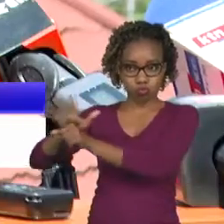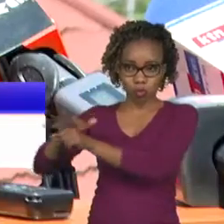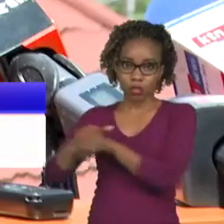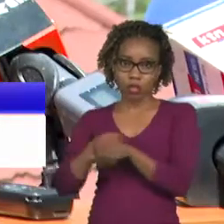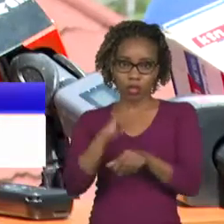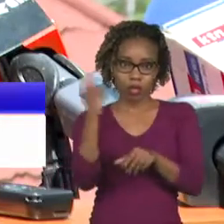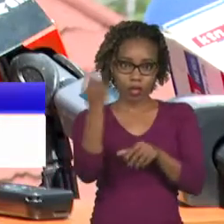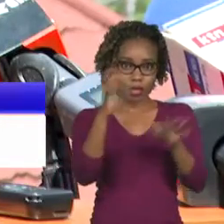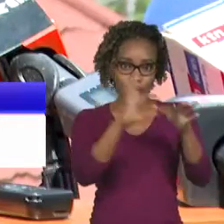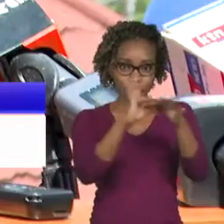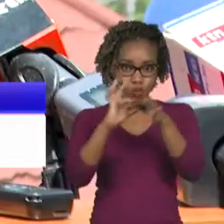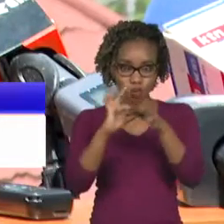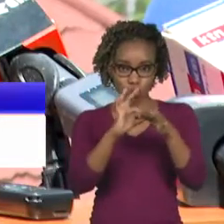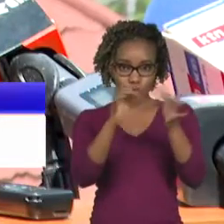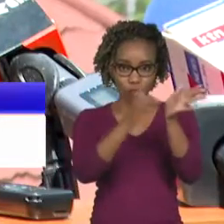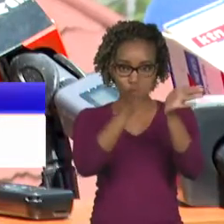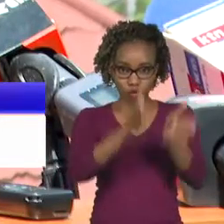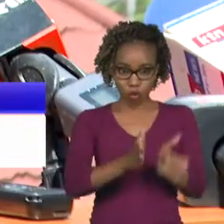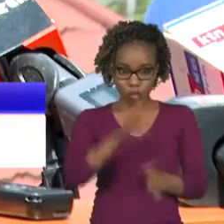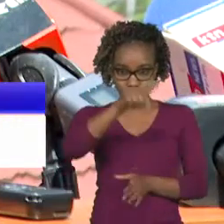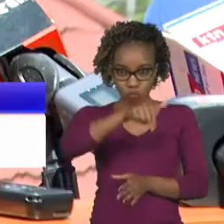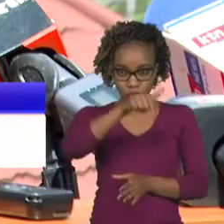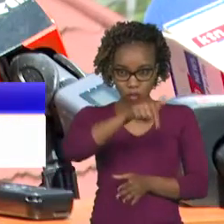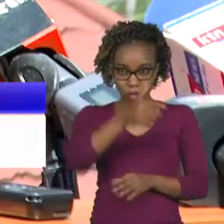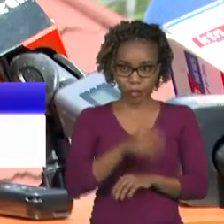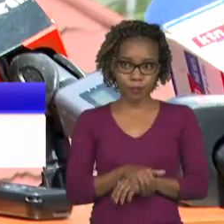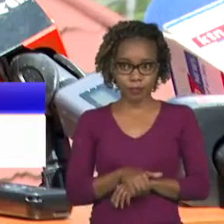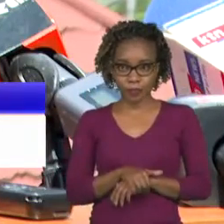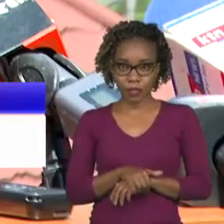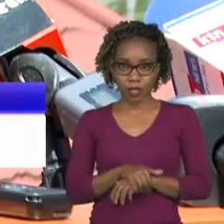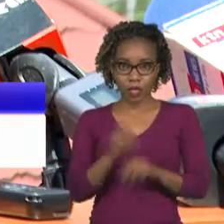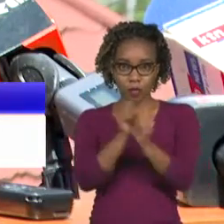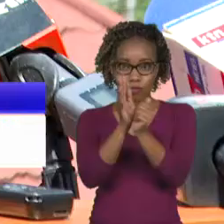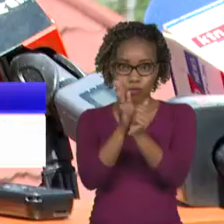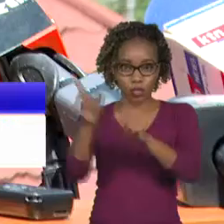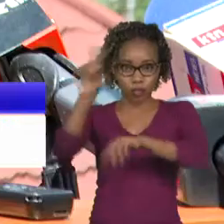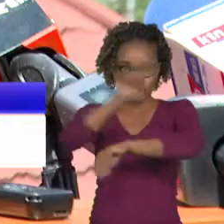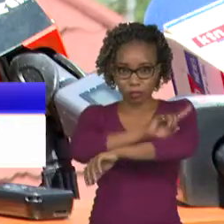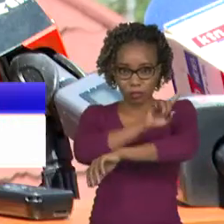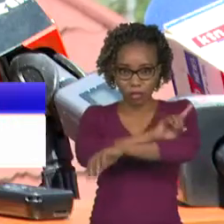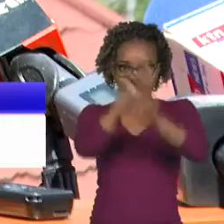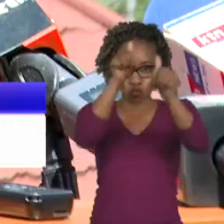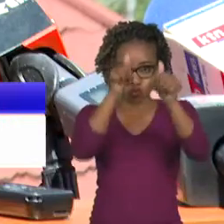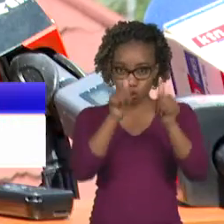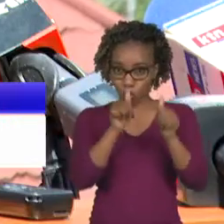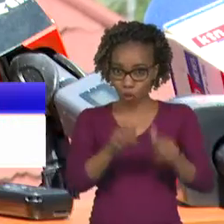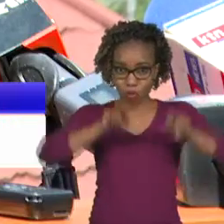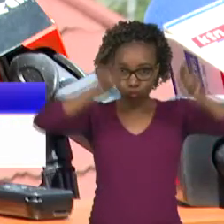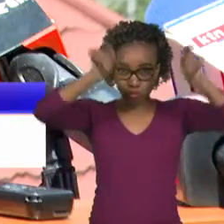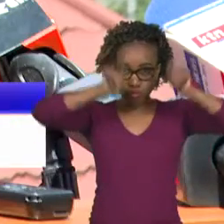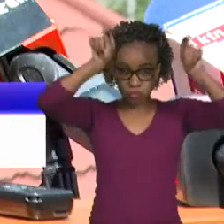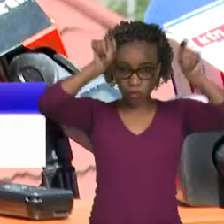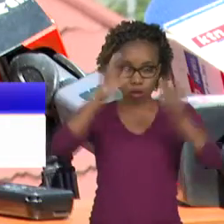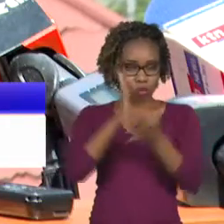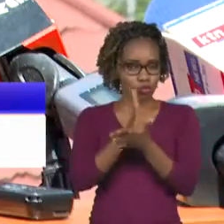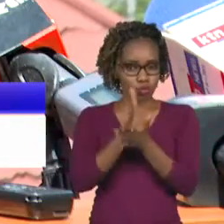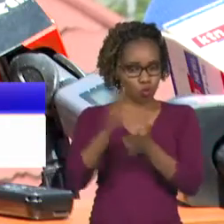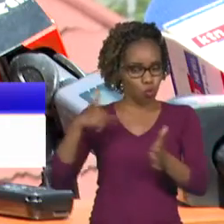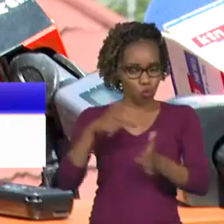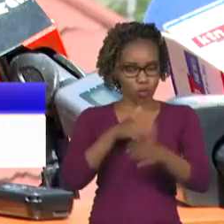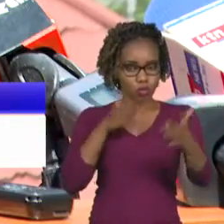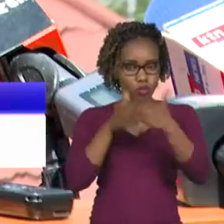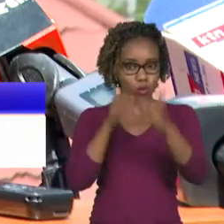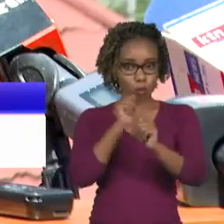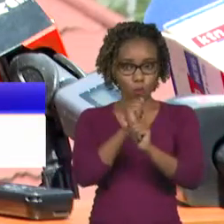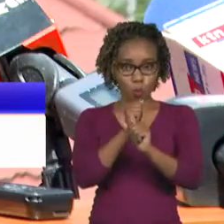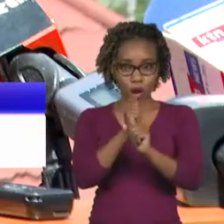Union of Clinical Officers today gives a 14-day strike notice, and we are going to go out because these things that